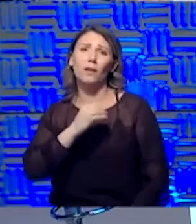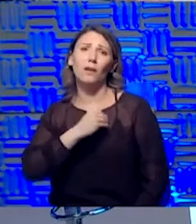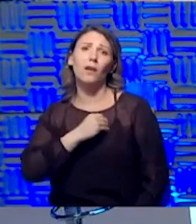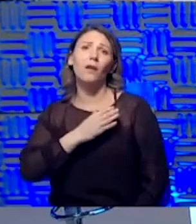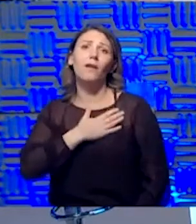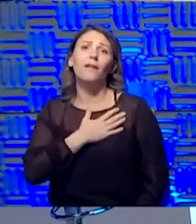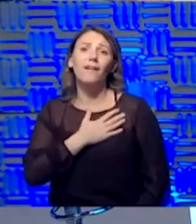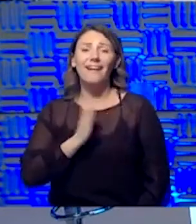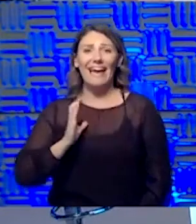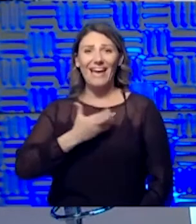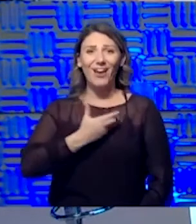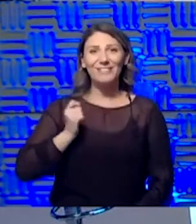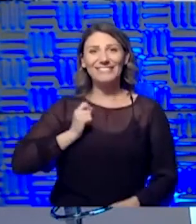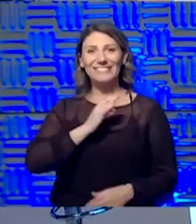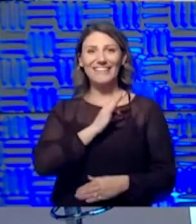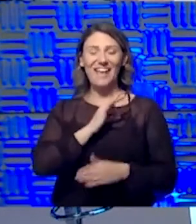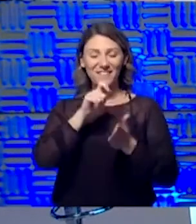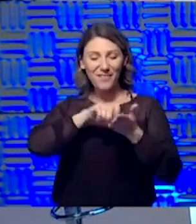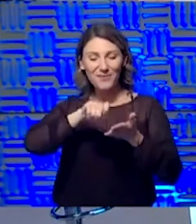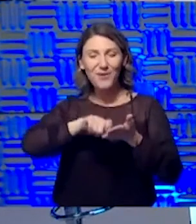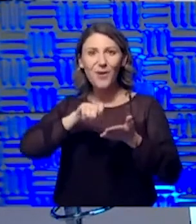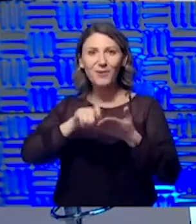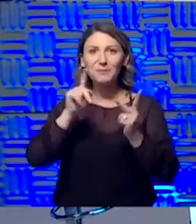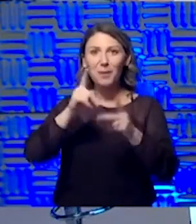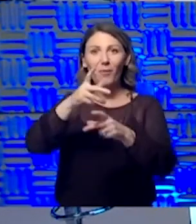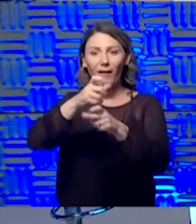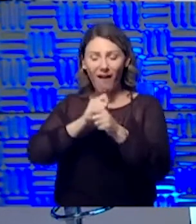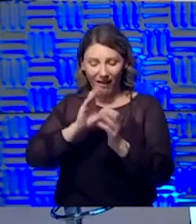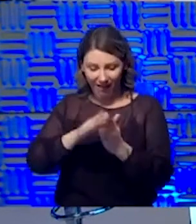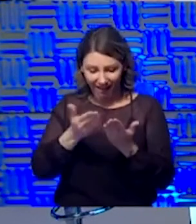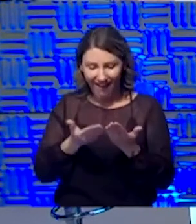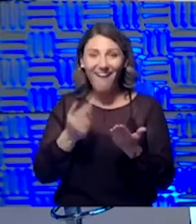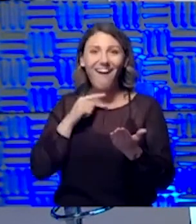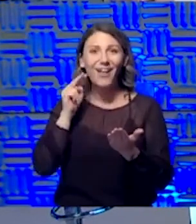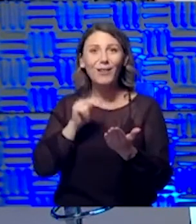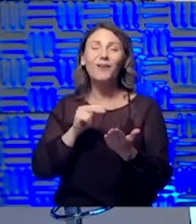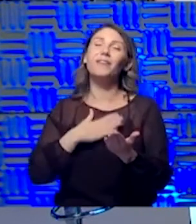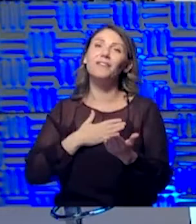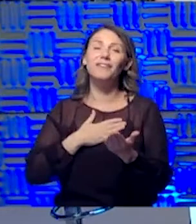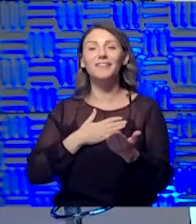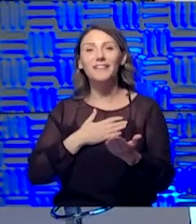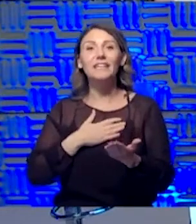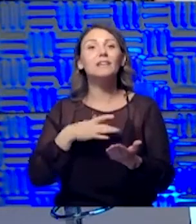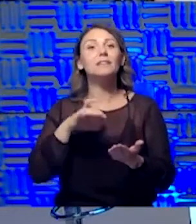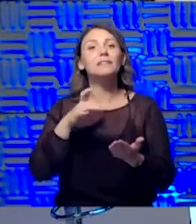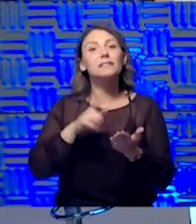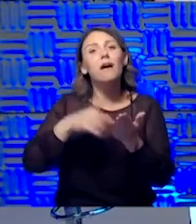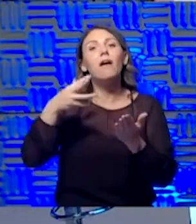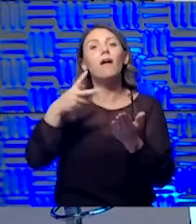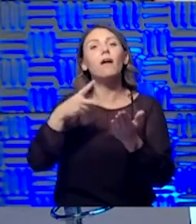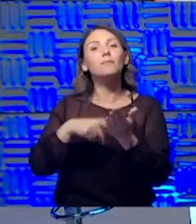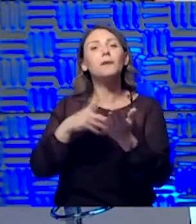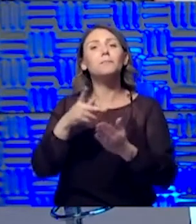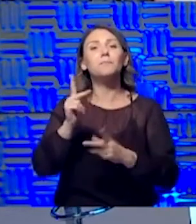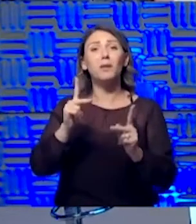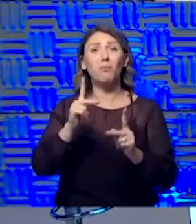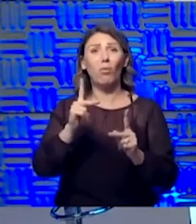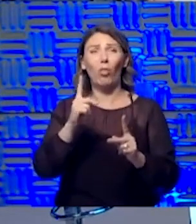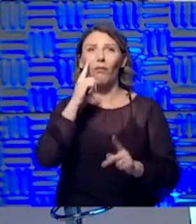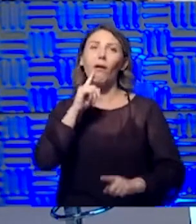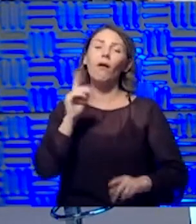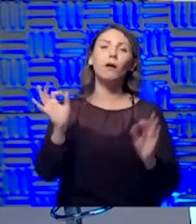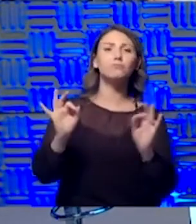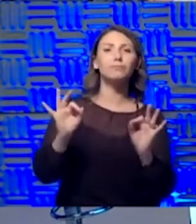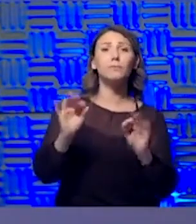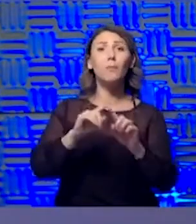And it's the little notes that people have received. And I think sometimes people think those are pretty small. Those are big deals.